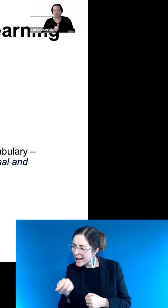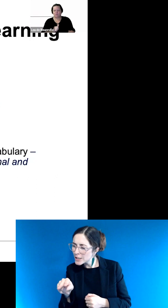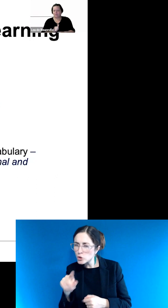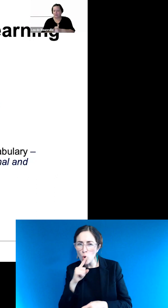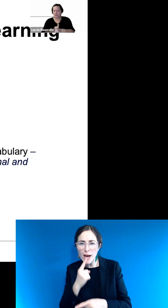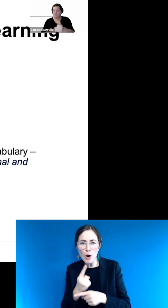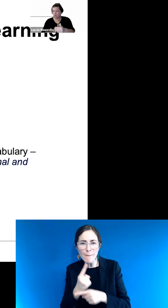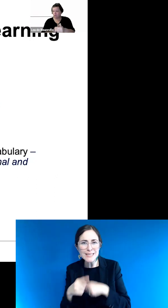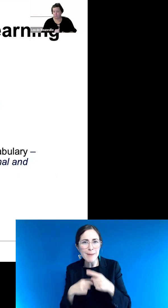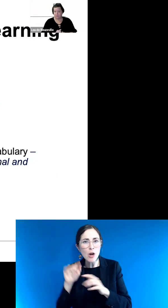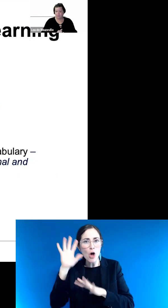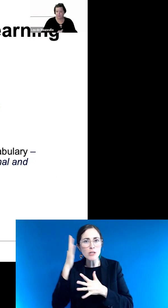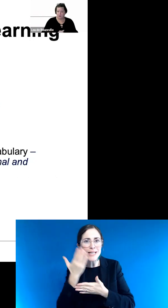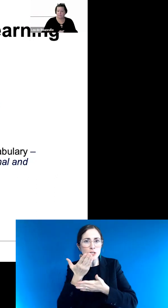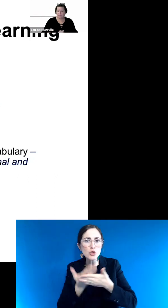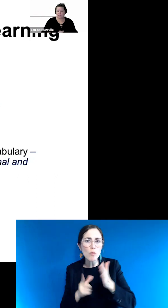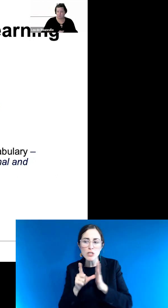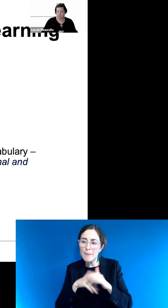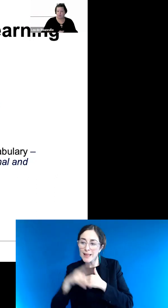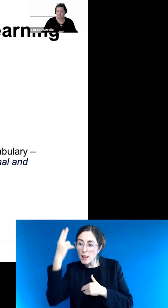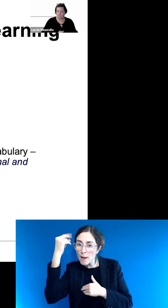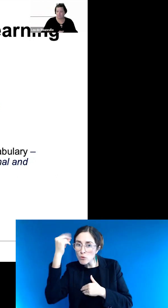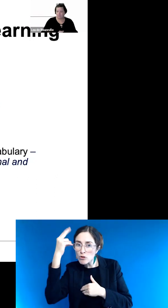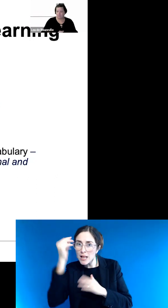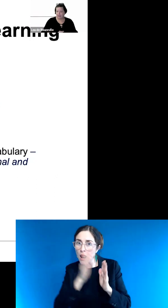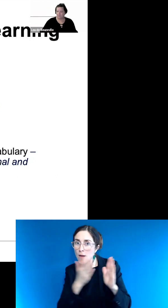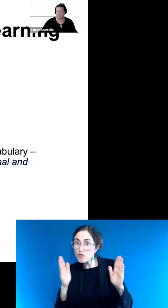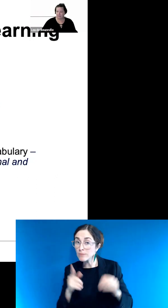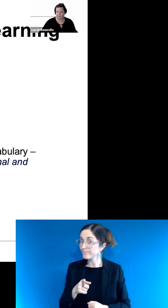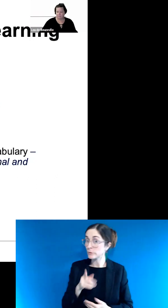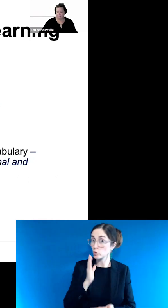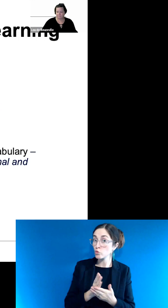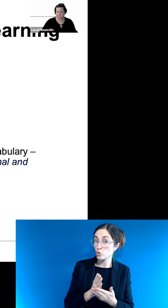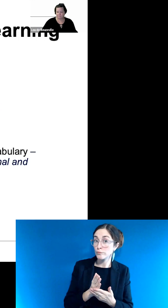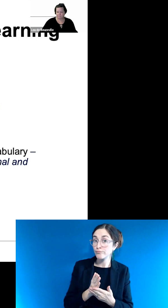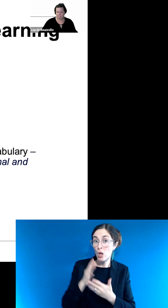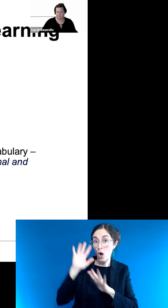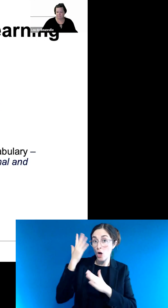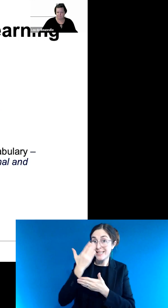Auslan's story time at libraries. True. Auslan's story time is also another great resource.